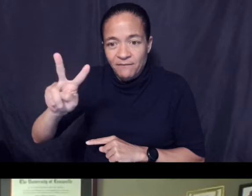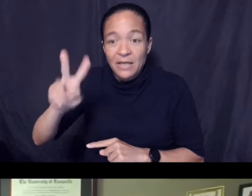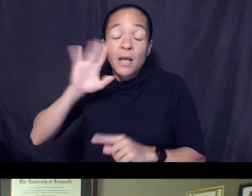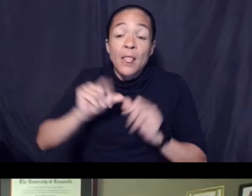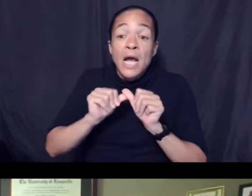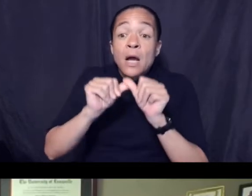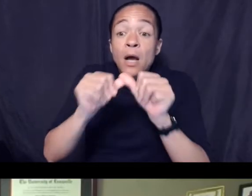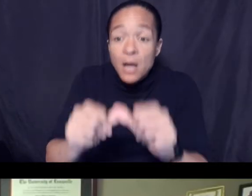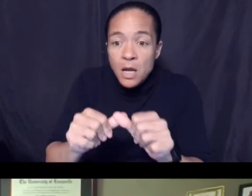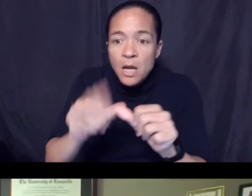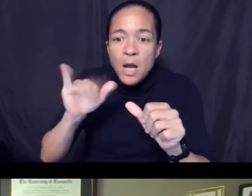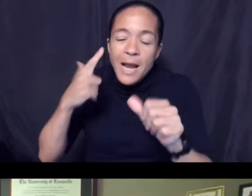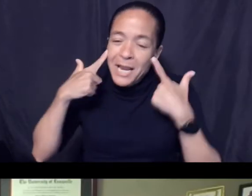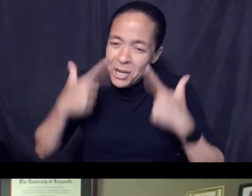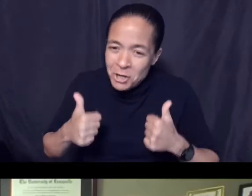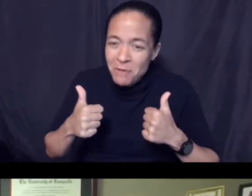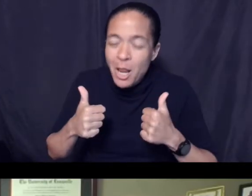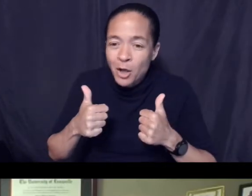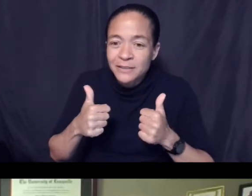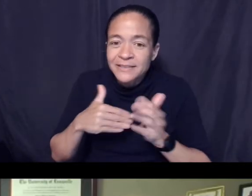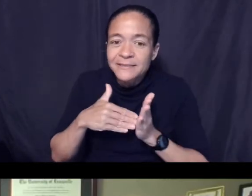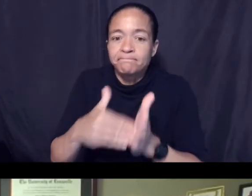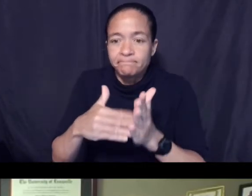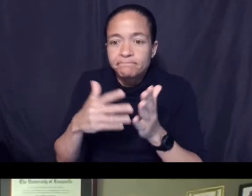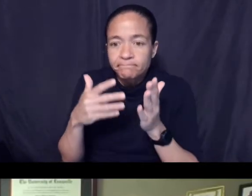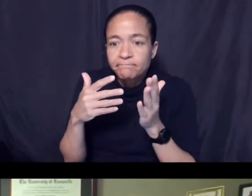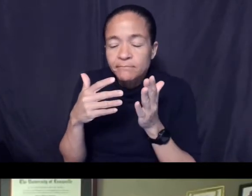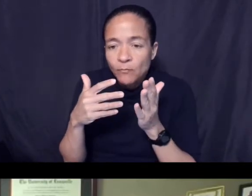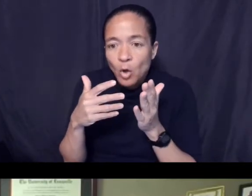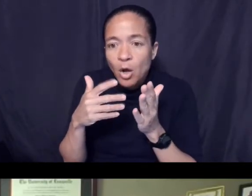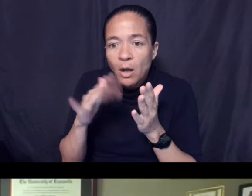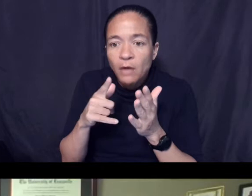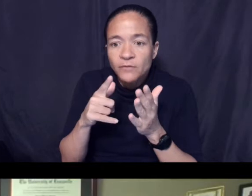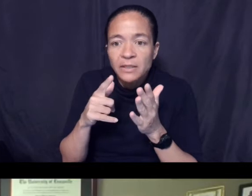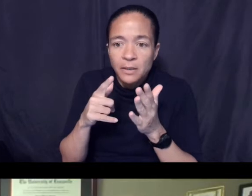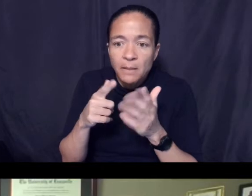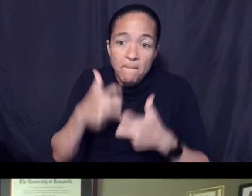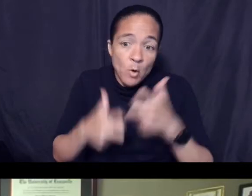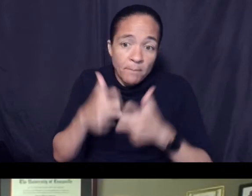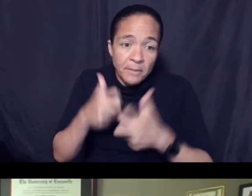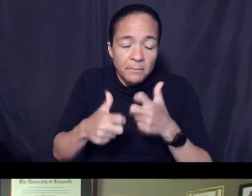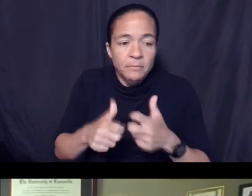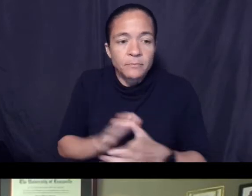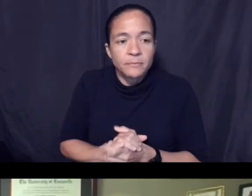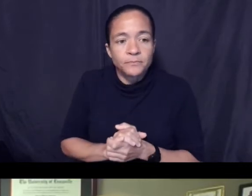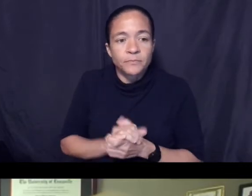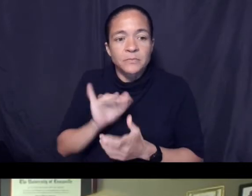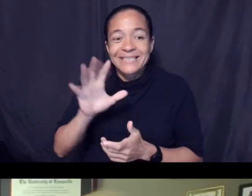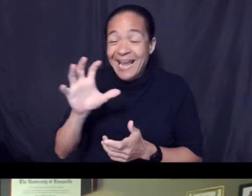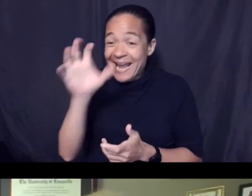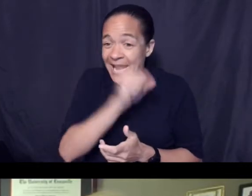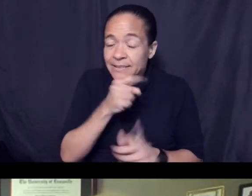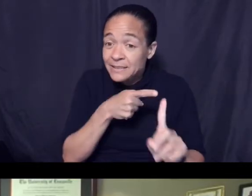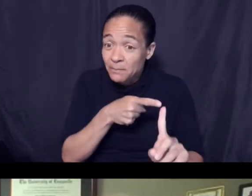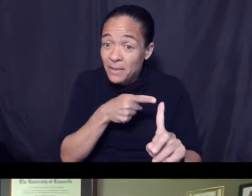hearing loss is thought to be the most frequent long-term sequela or problem. This estimate shown here at the bottom